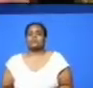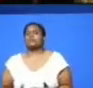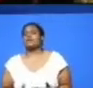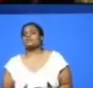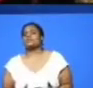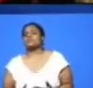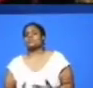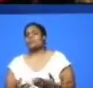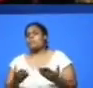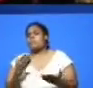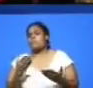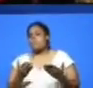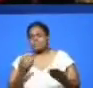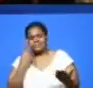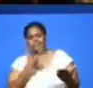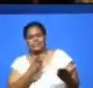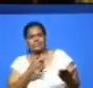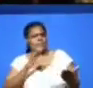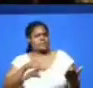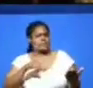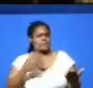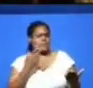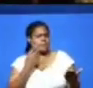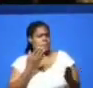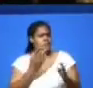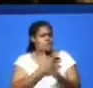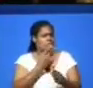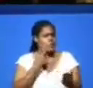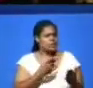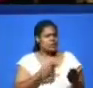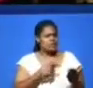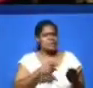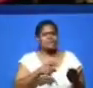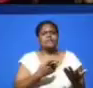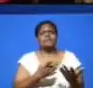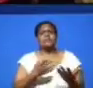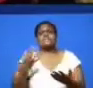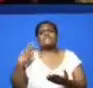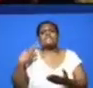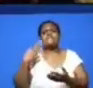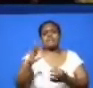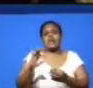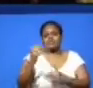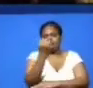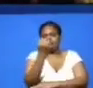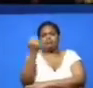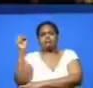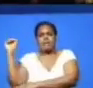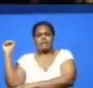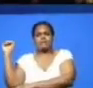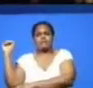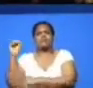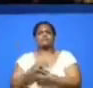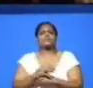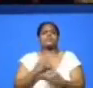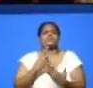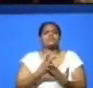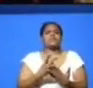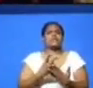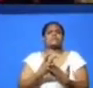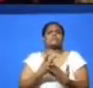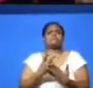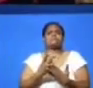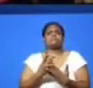not have looked at before. It was the French Revolution that brought about the